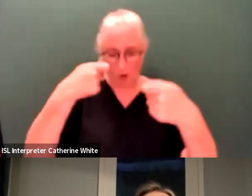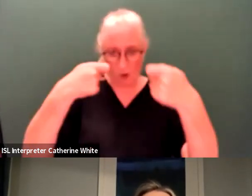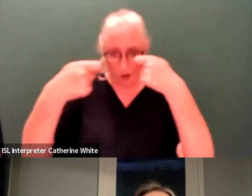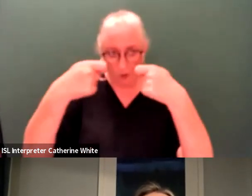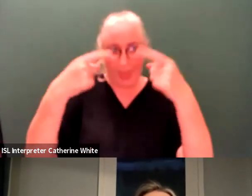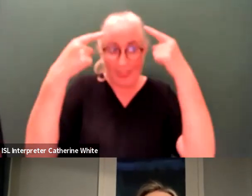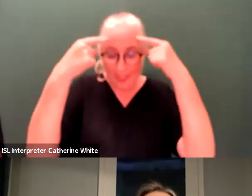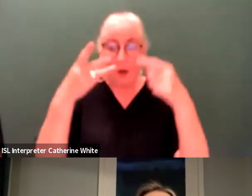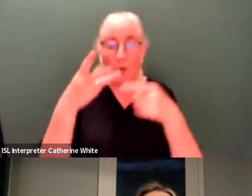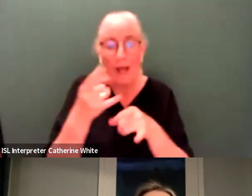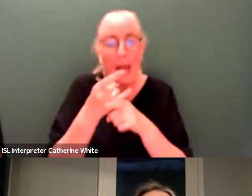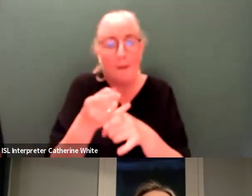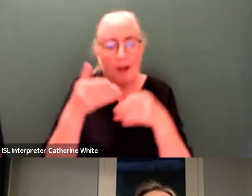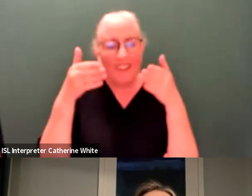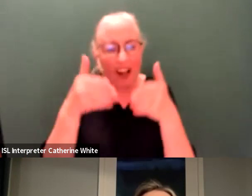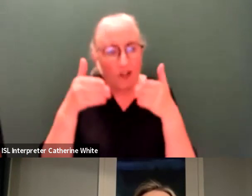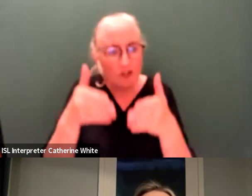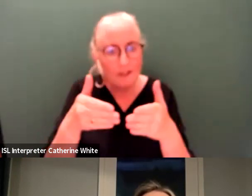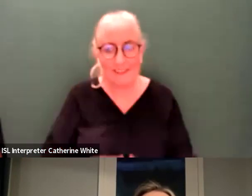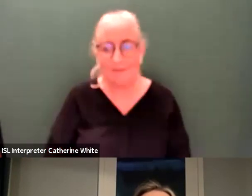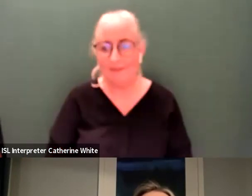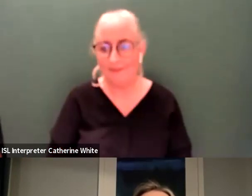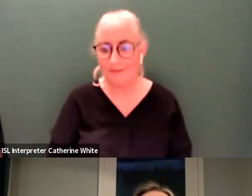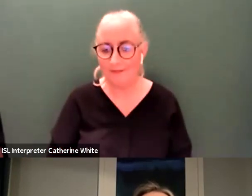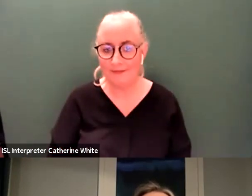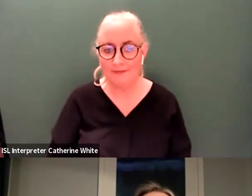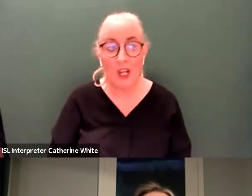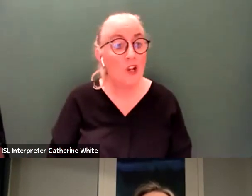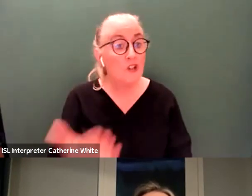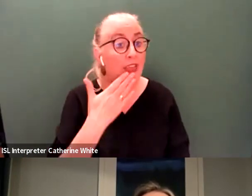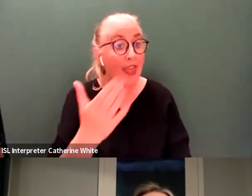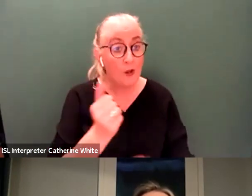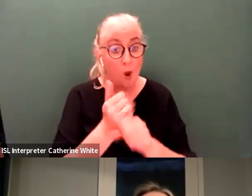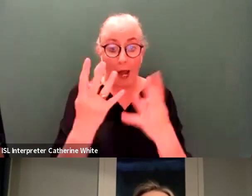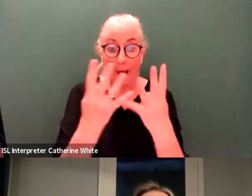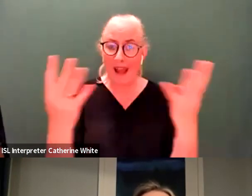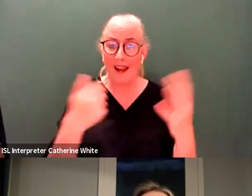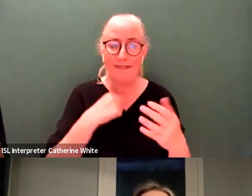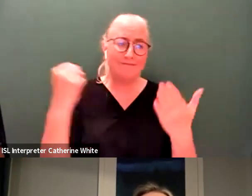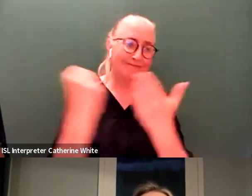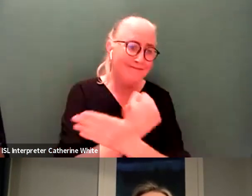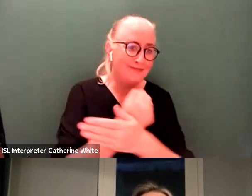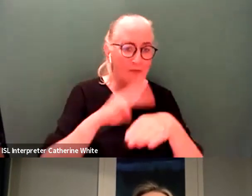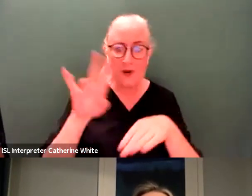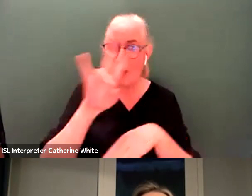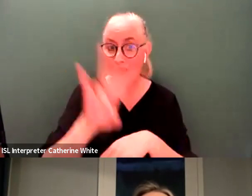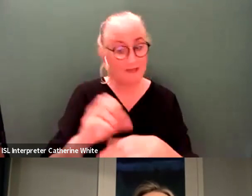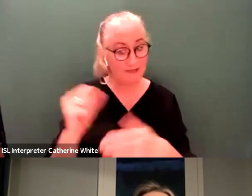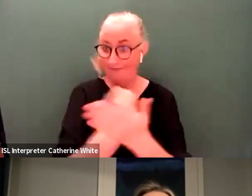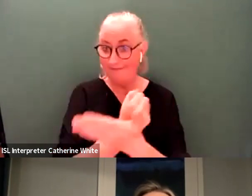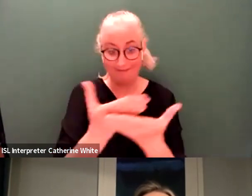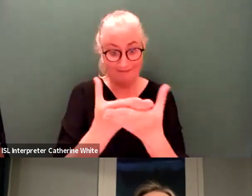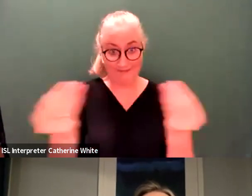concentration. Great, great. Thank you. And thanks to all of our panels. And I'd love to do more questions, but unfortunately we're out of